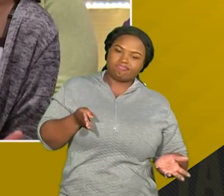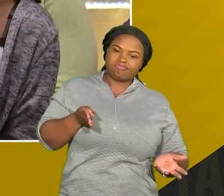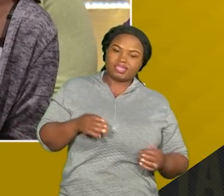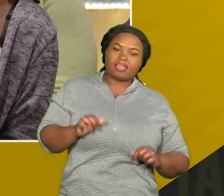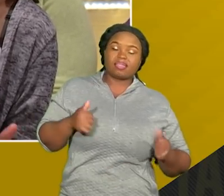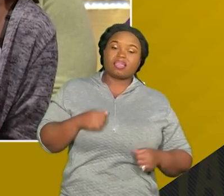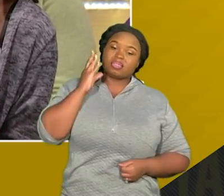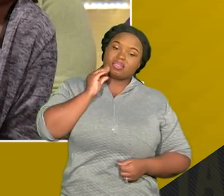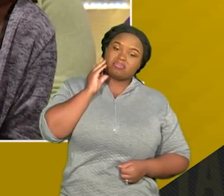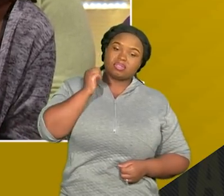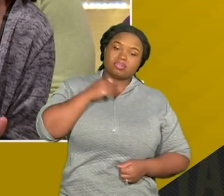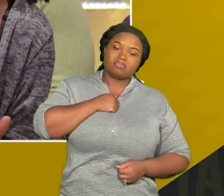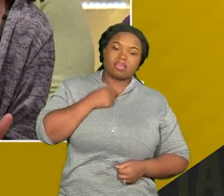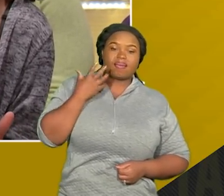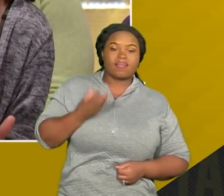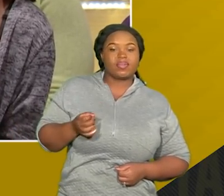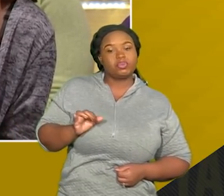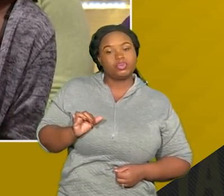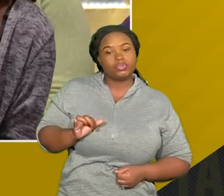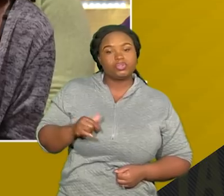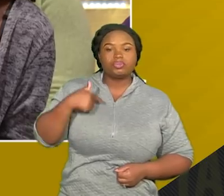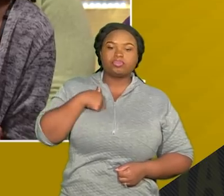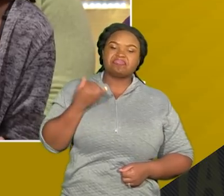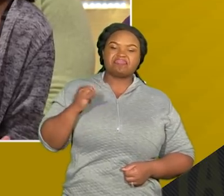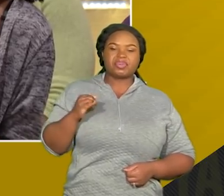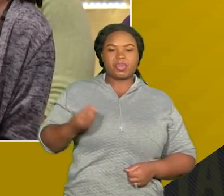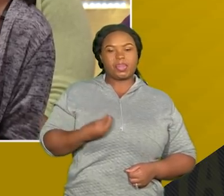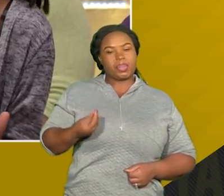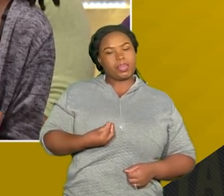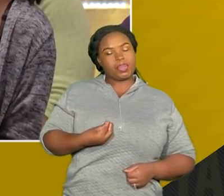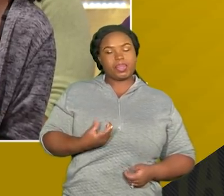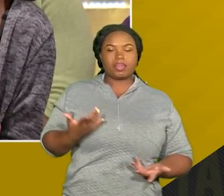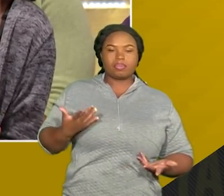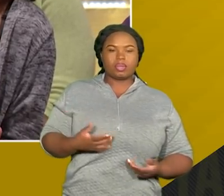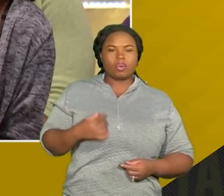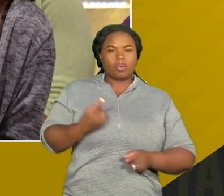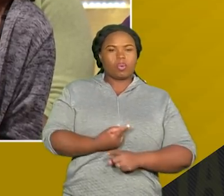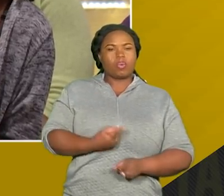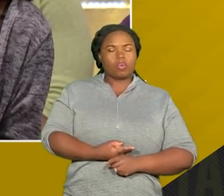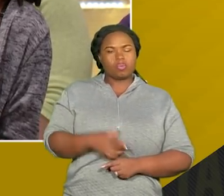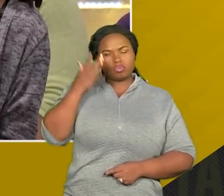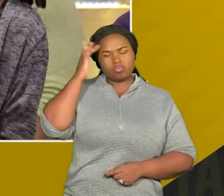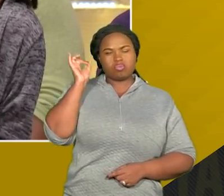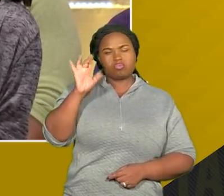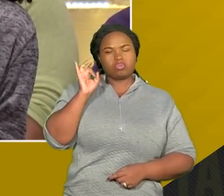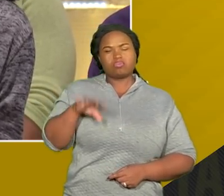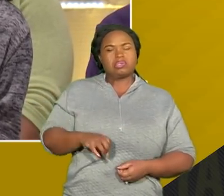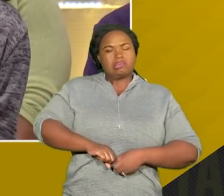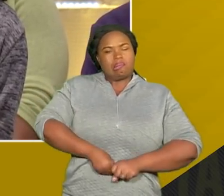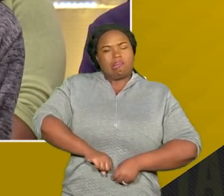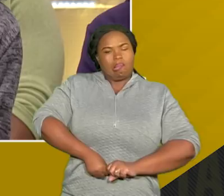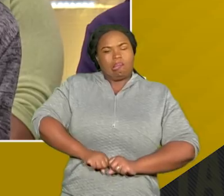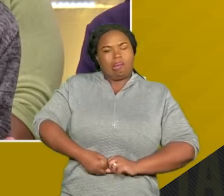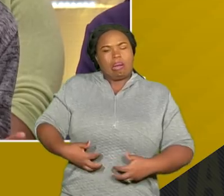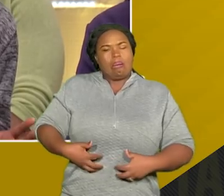Okay. I-experience endinayo bendimncinci and bendithanda ufunyanwa sisisu nentloko. So abantu